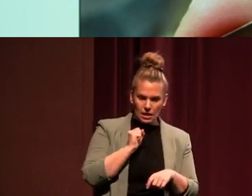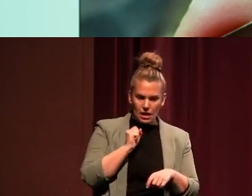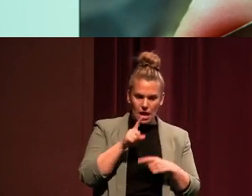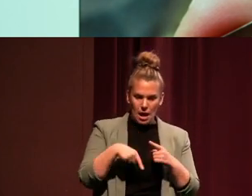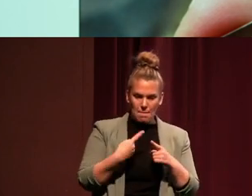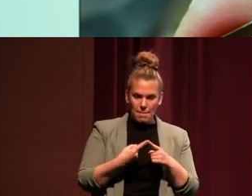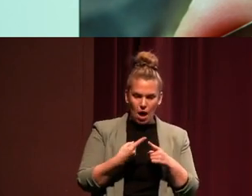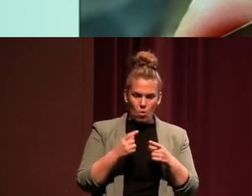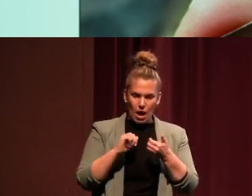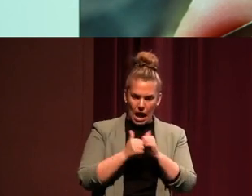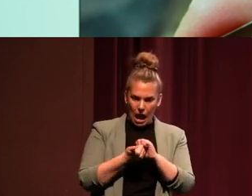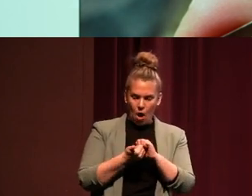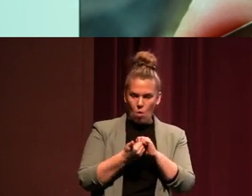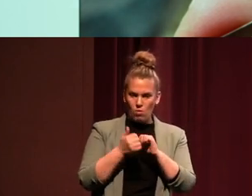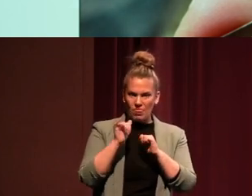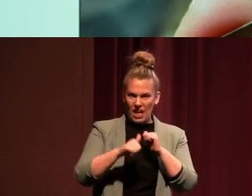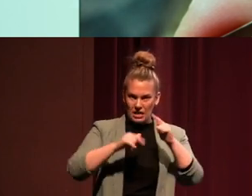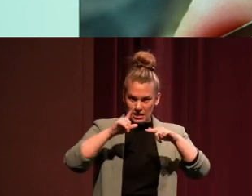pollinator species.